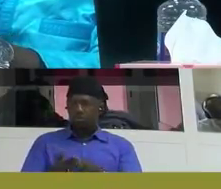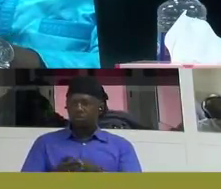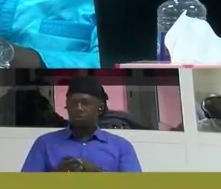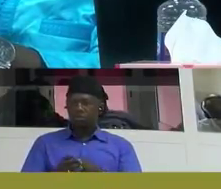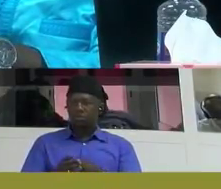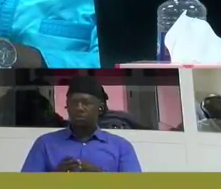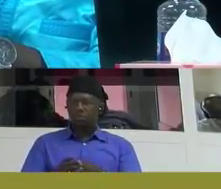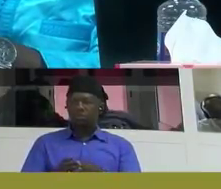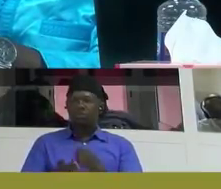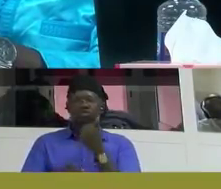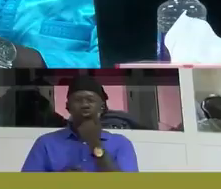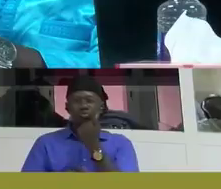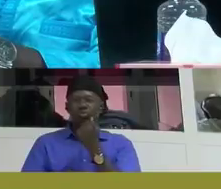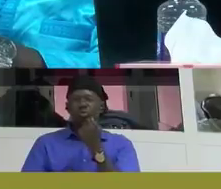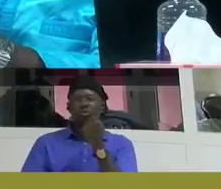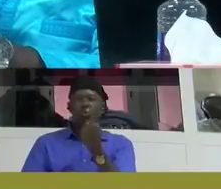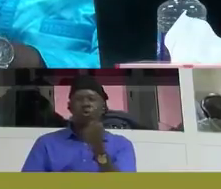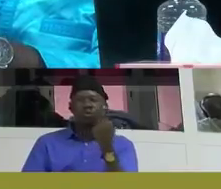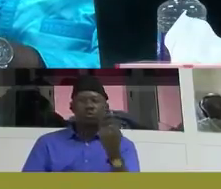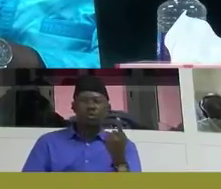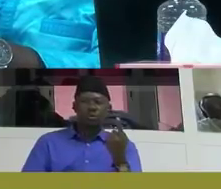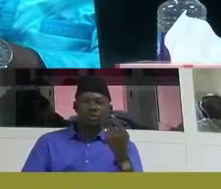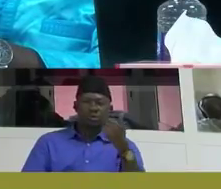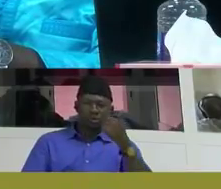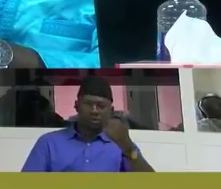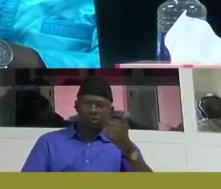Exhibit 116.